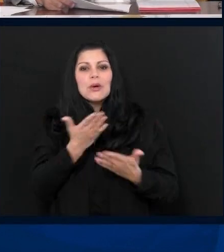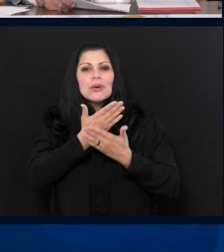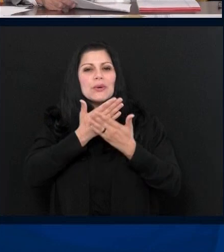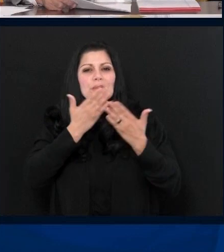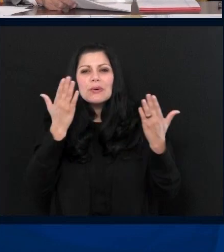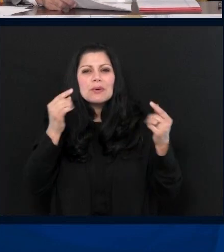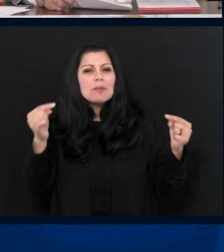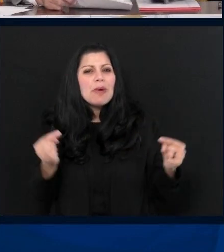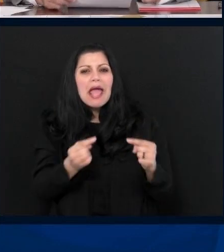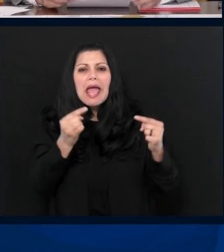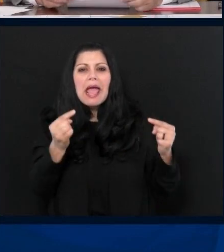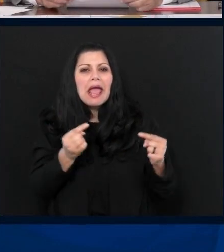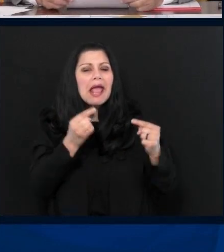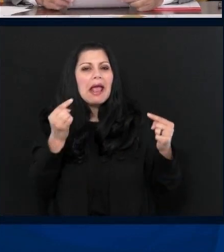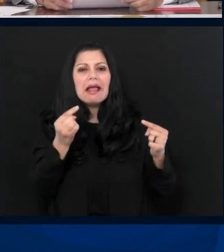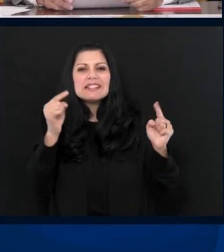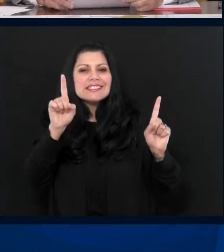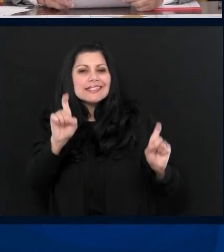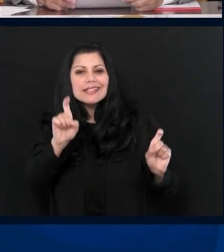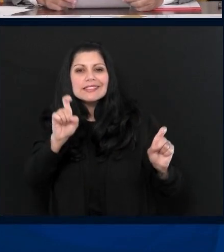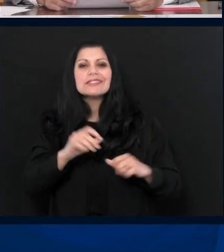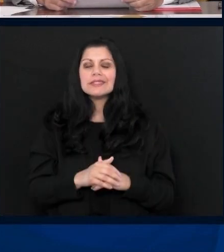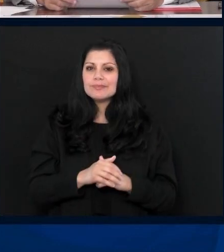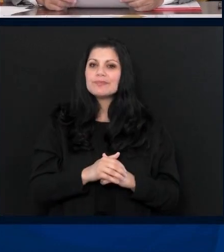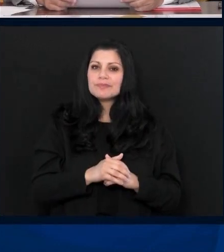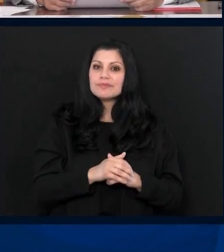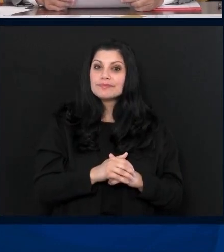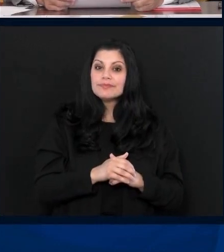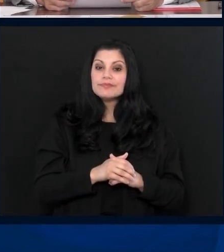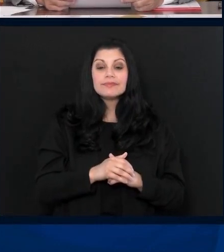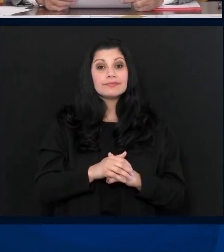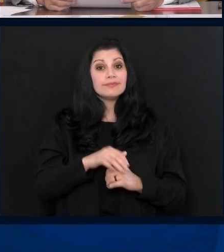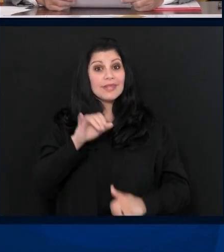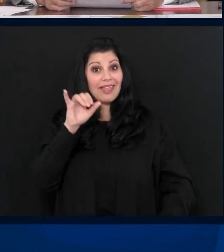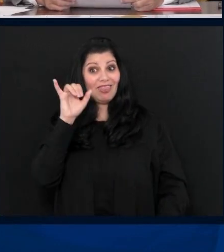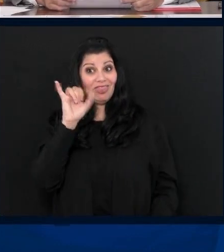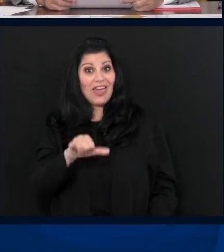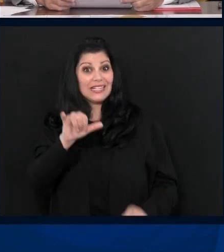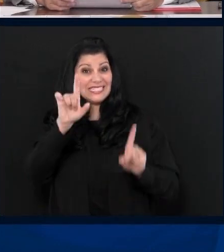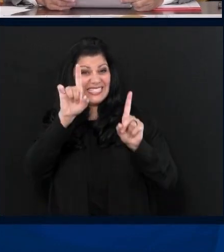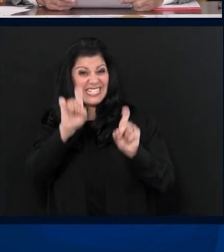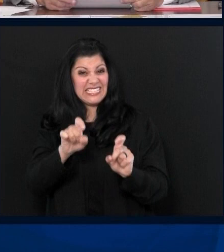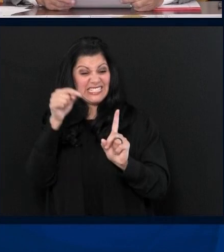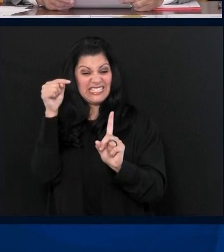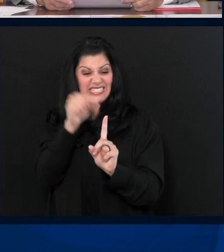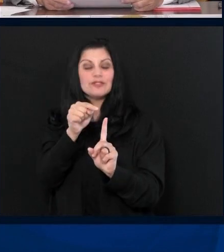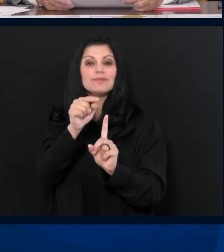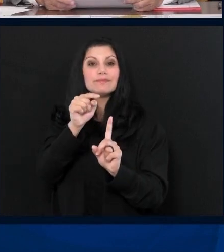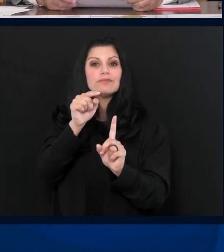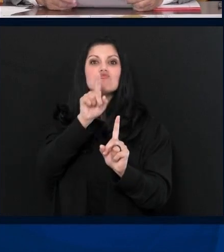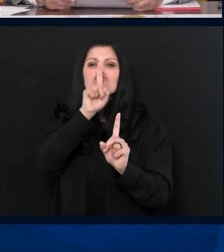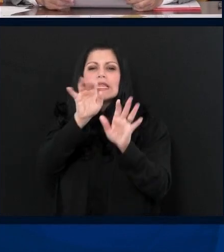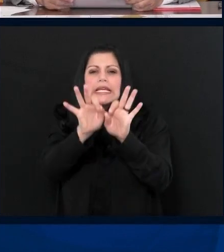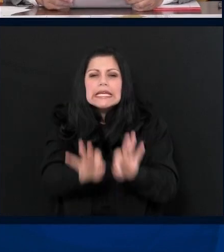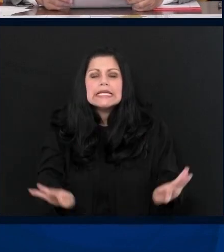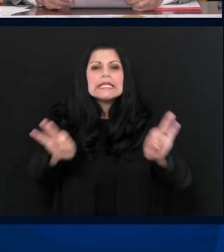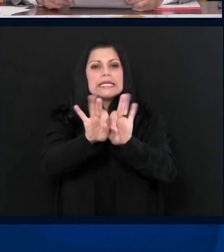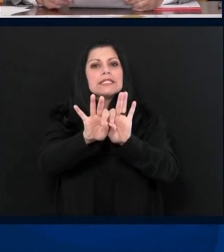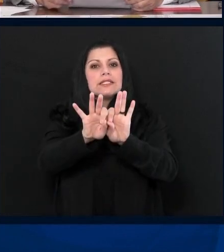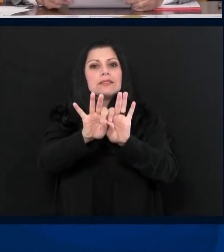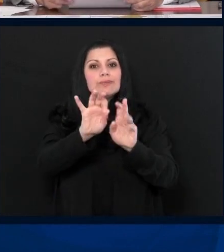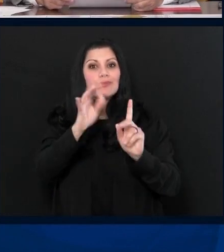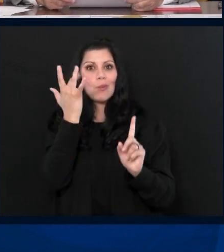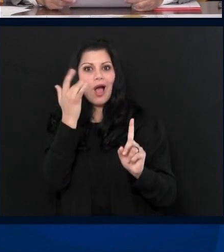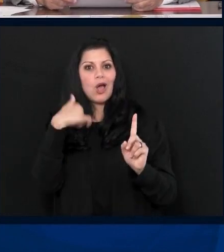most part, and absolutely it is the very key that gives us the information